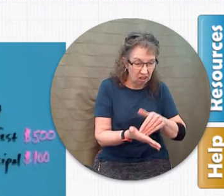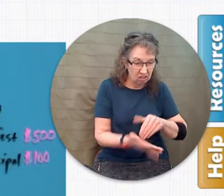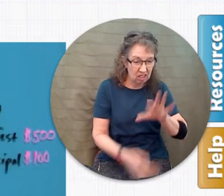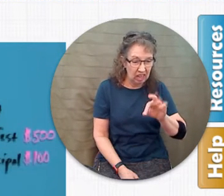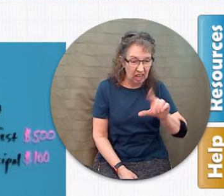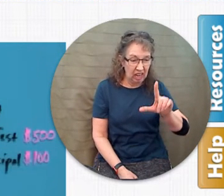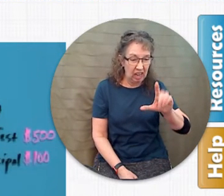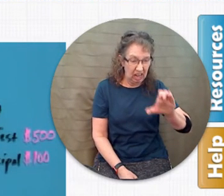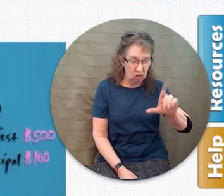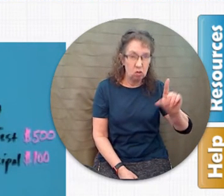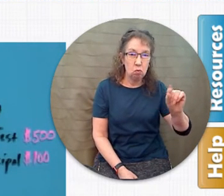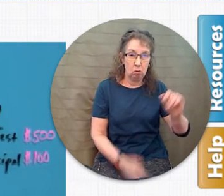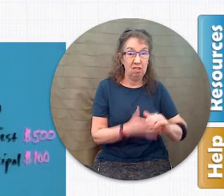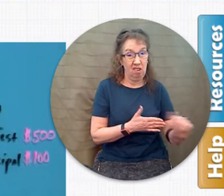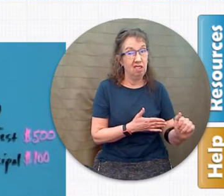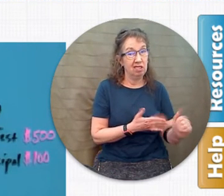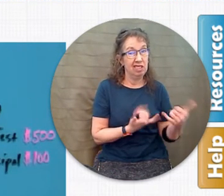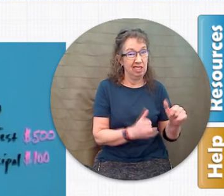$92,920.